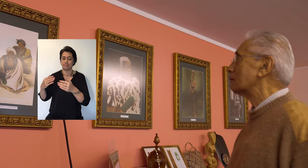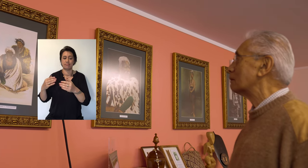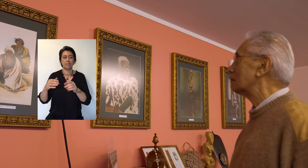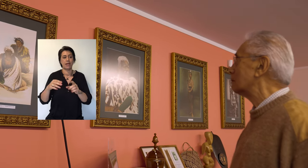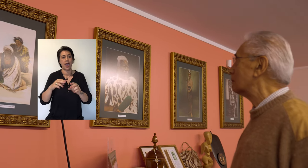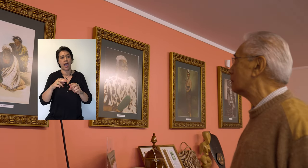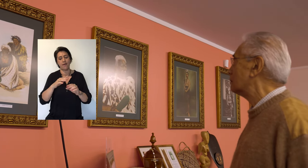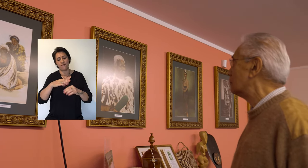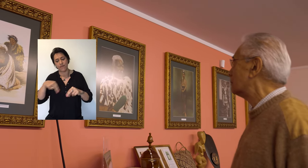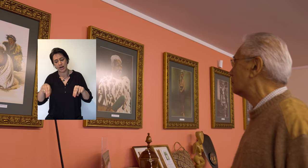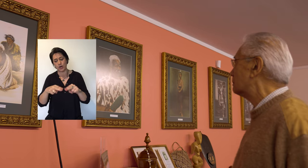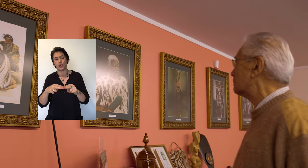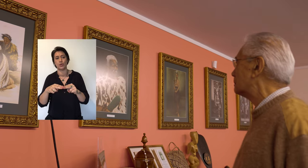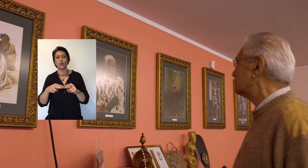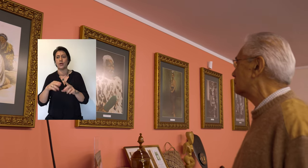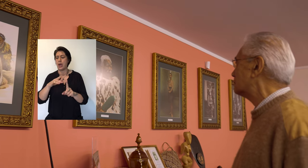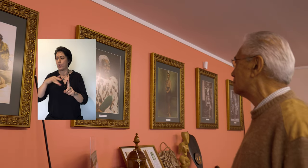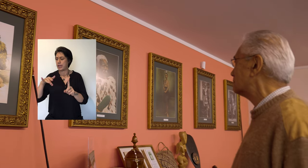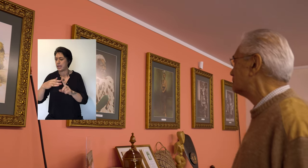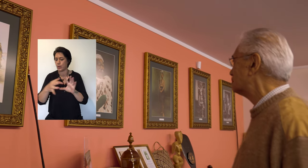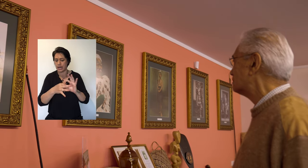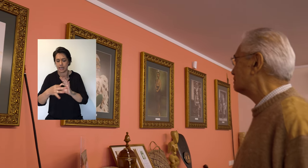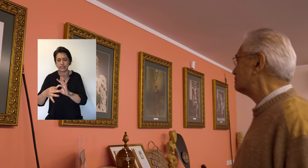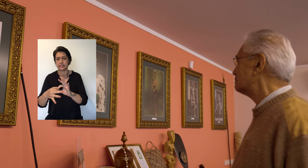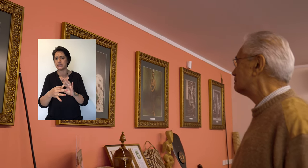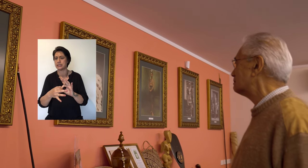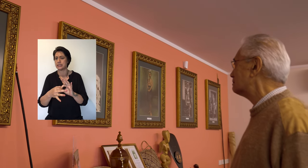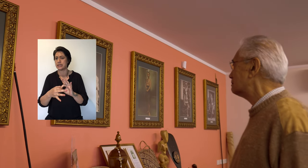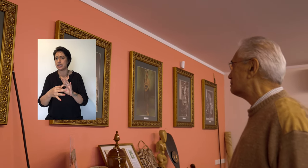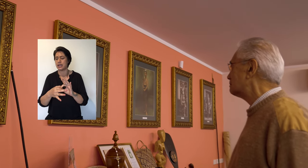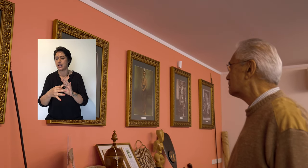iwi ties we all have will continue.